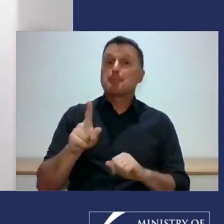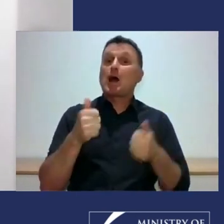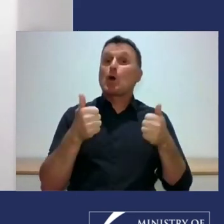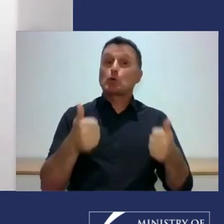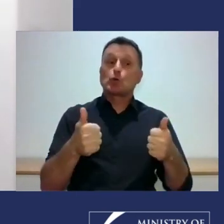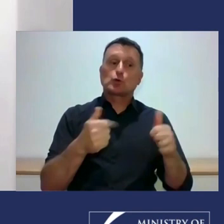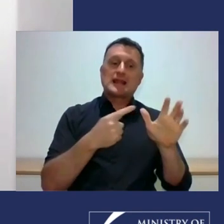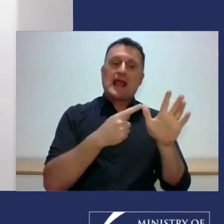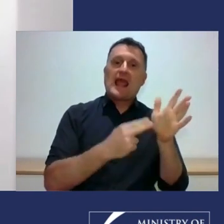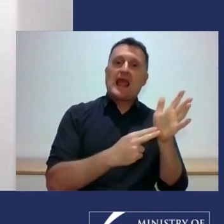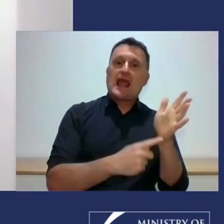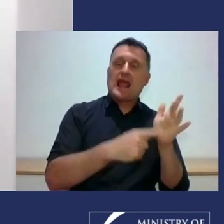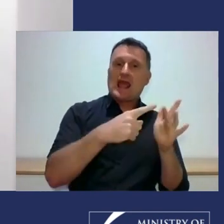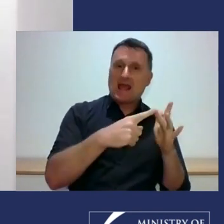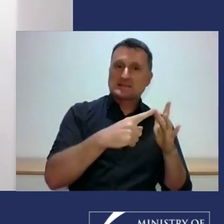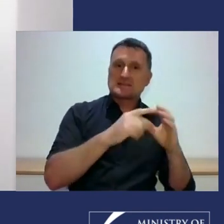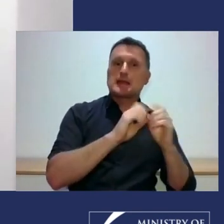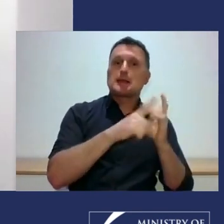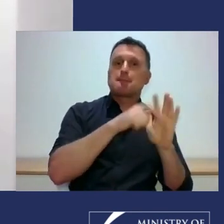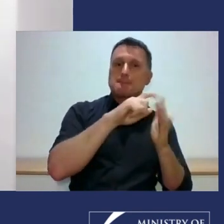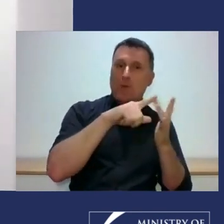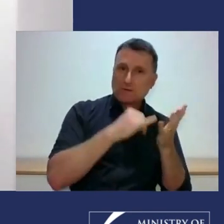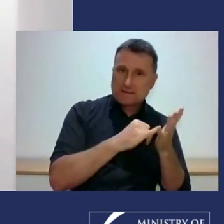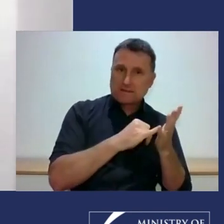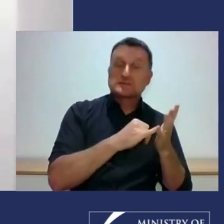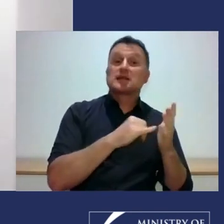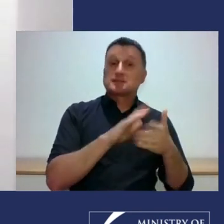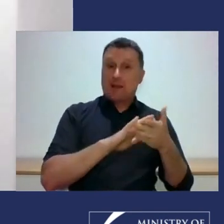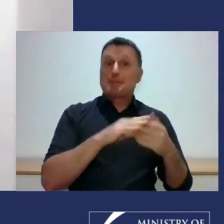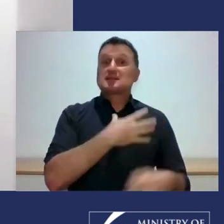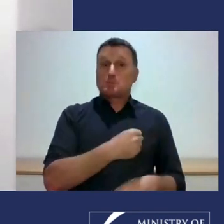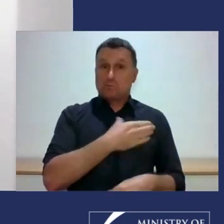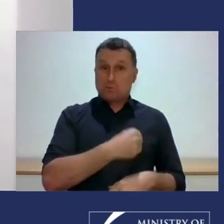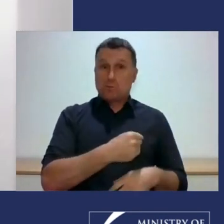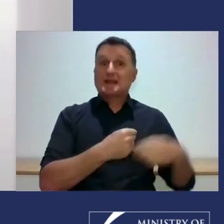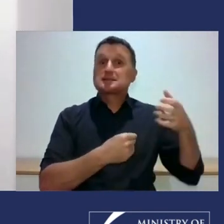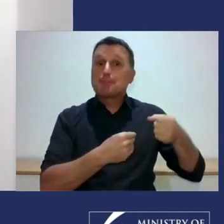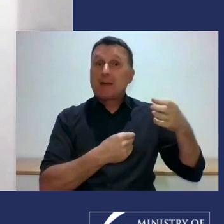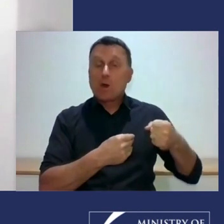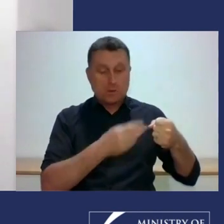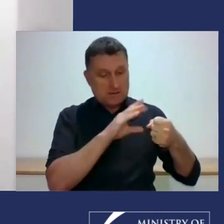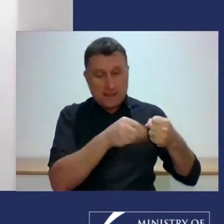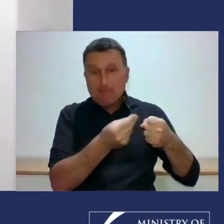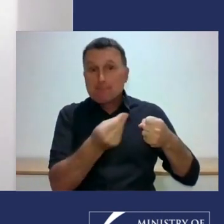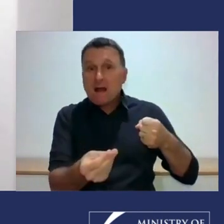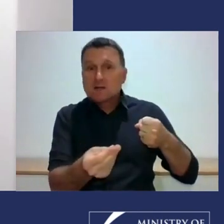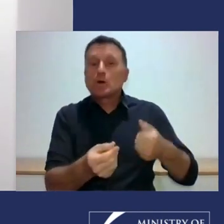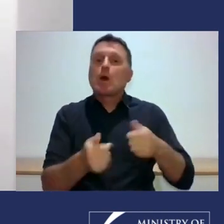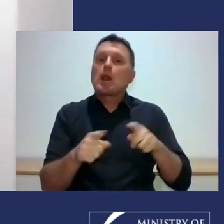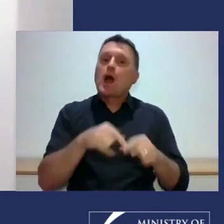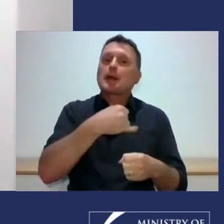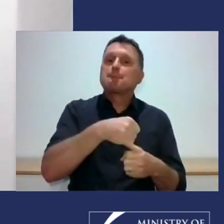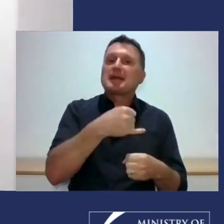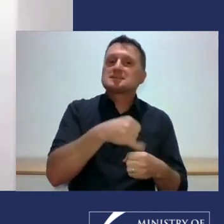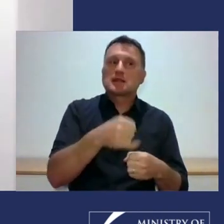they also get those carried through in the breast milk as well. So we know breast milk is a medicine, you know, it contains all of those great